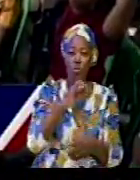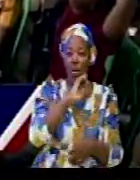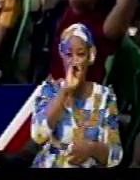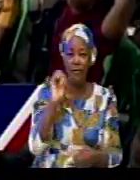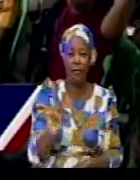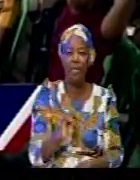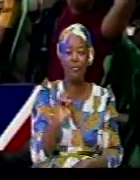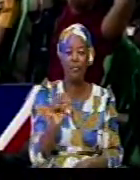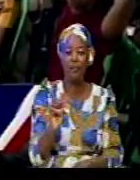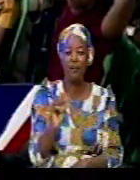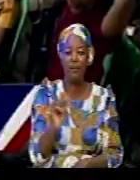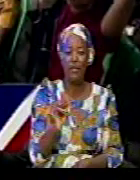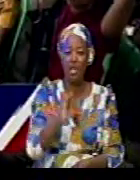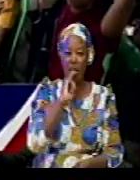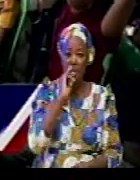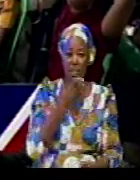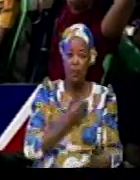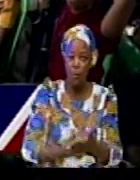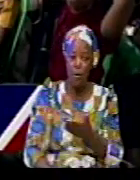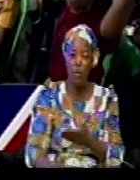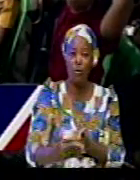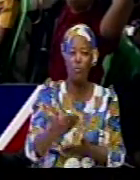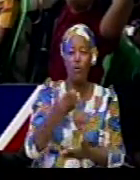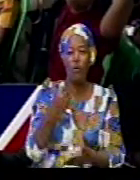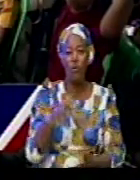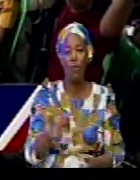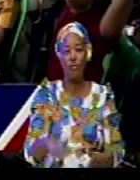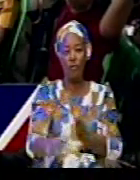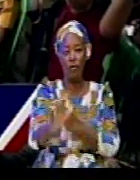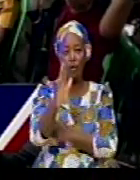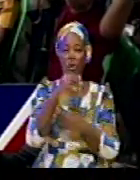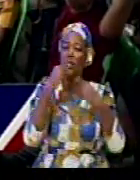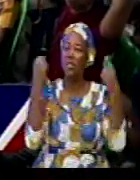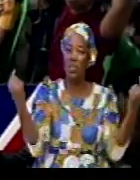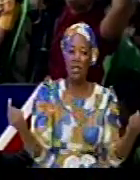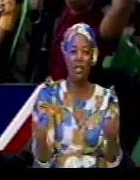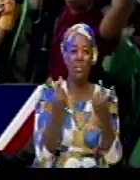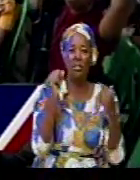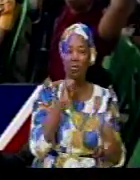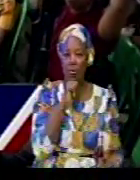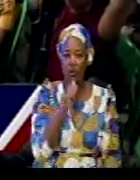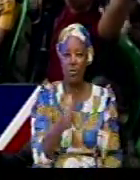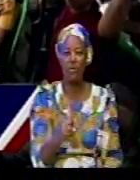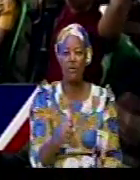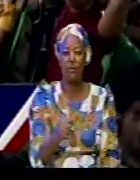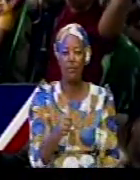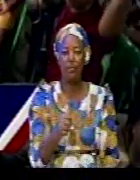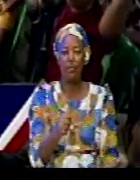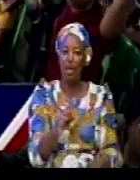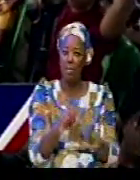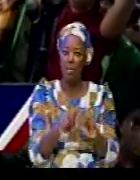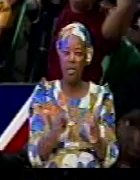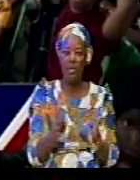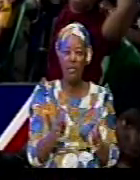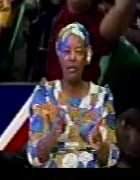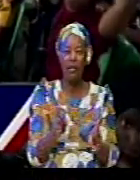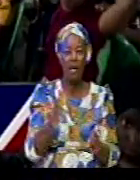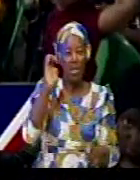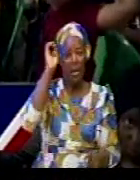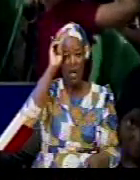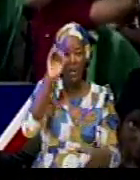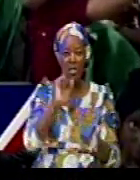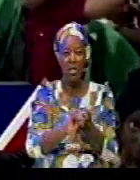18. We know that whosoever is born of God